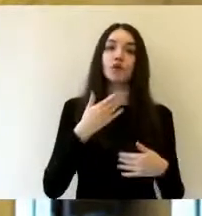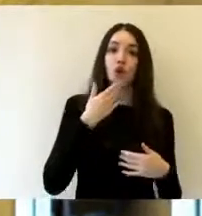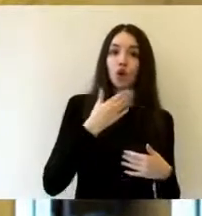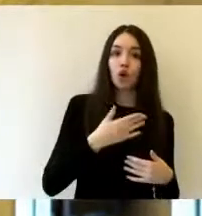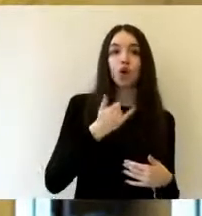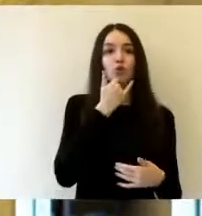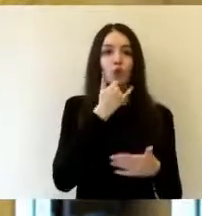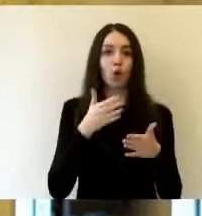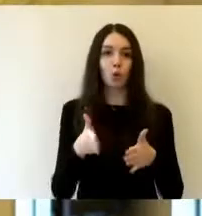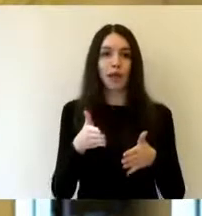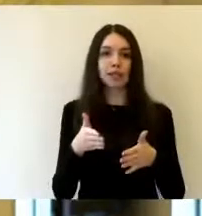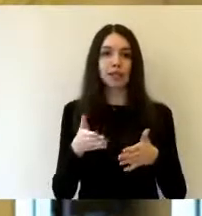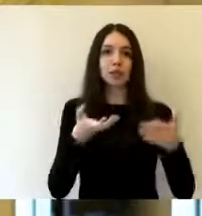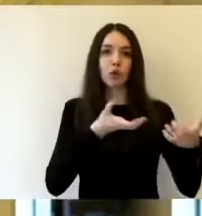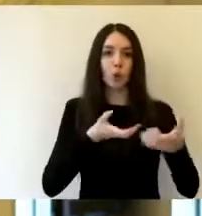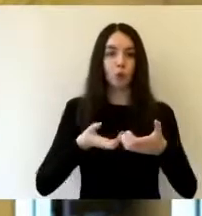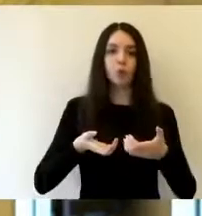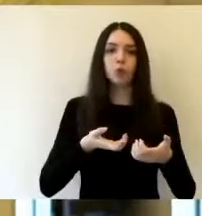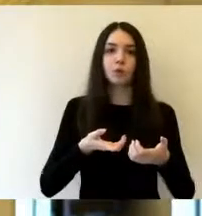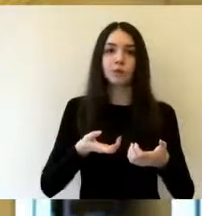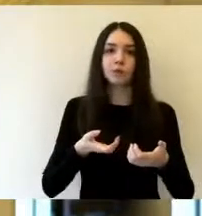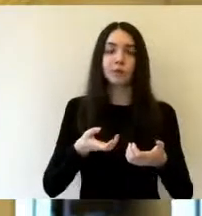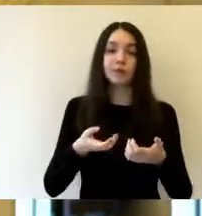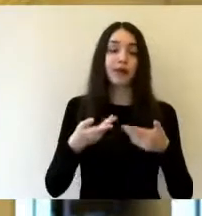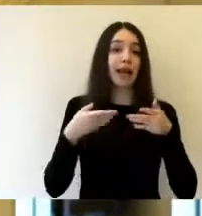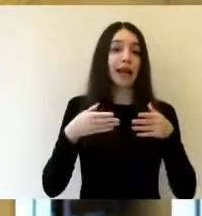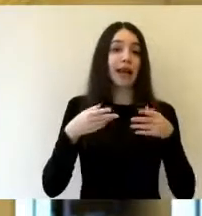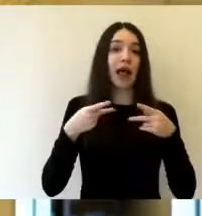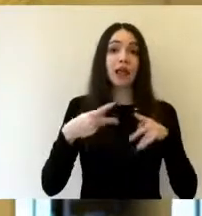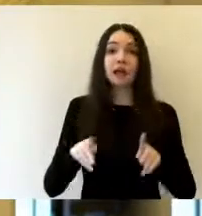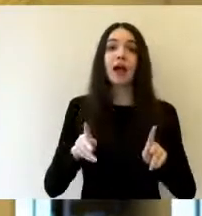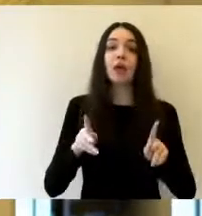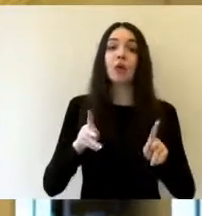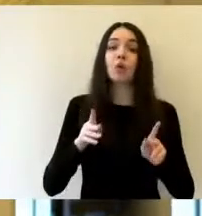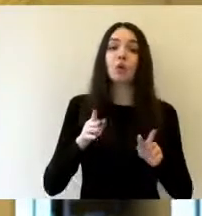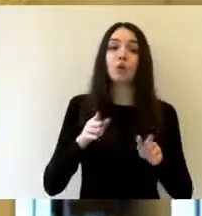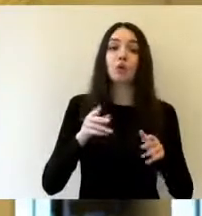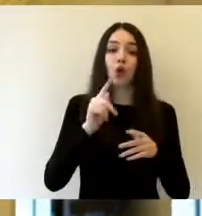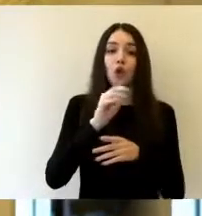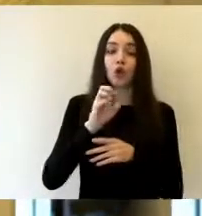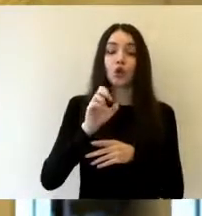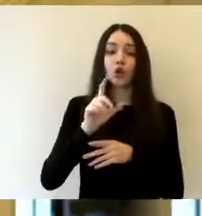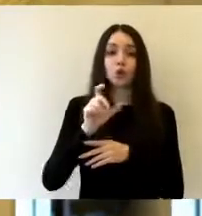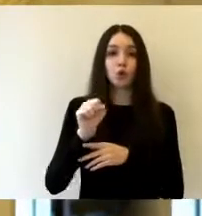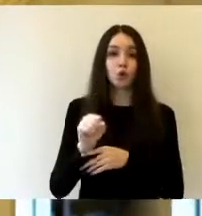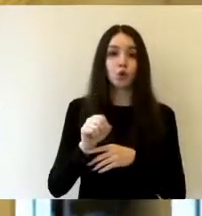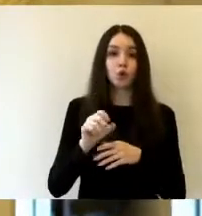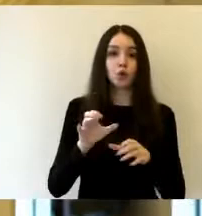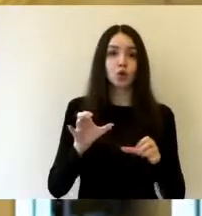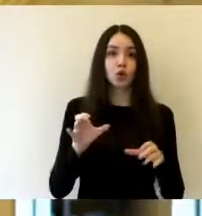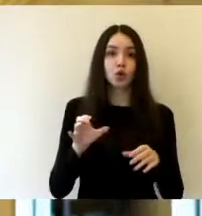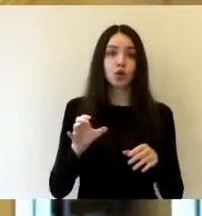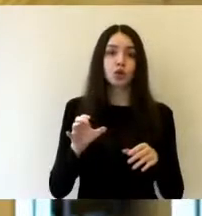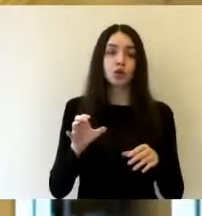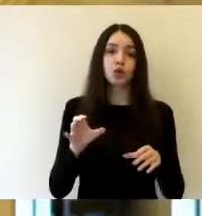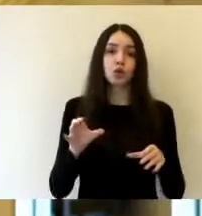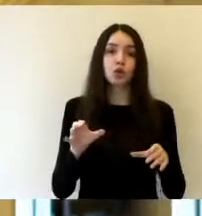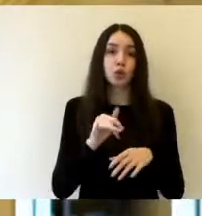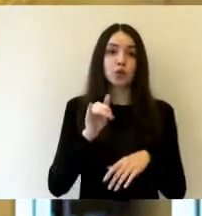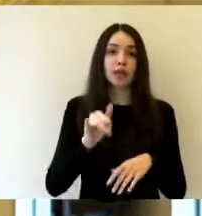and I realize that also allow the tools to do what they do. Allow them the ability to use